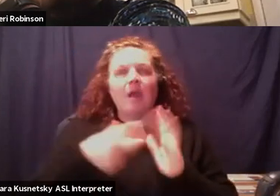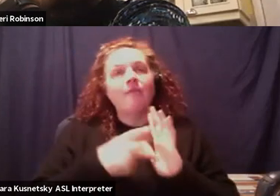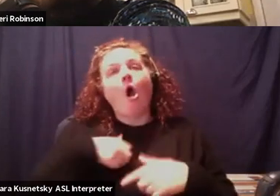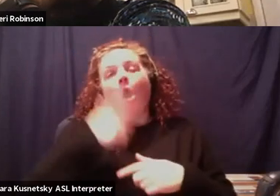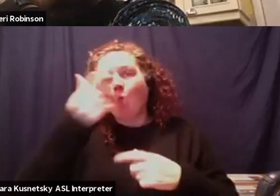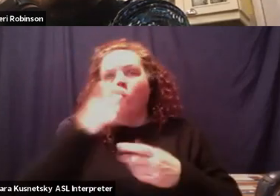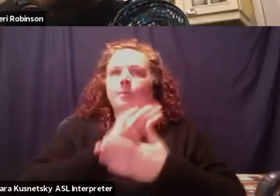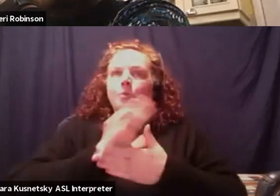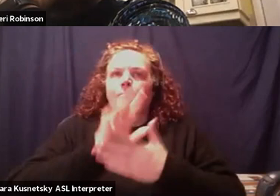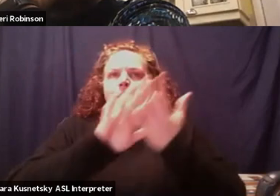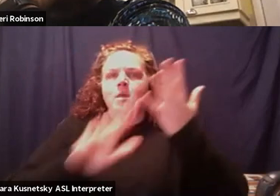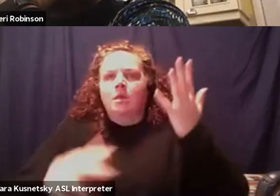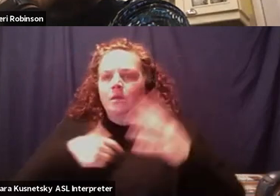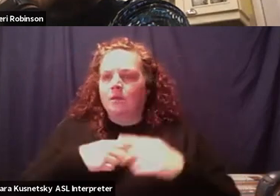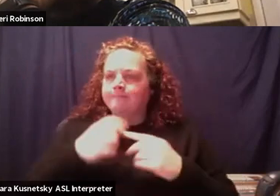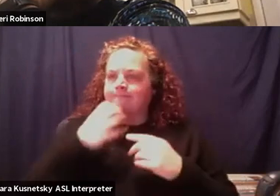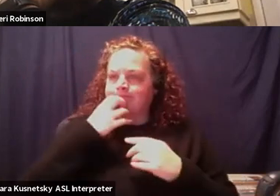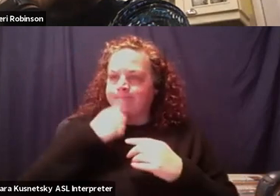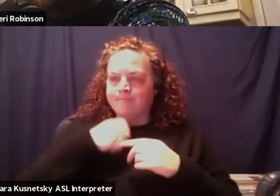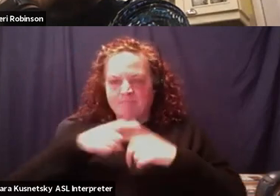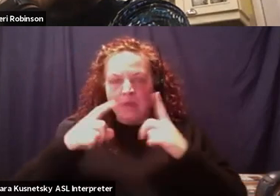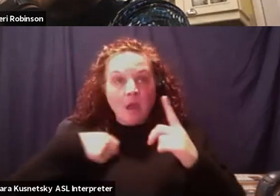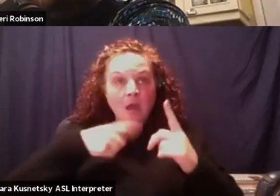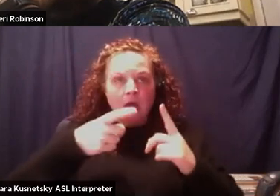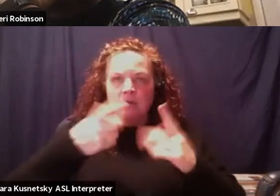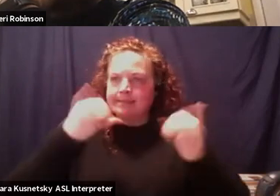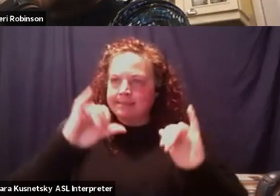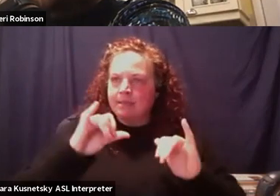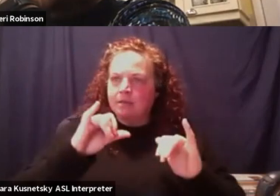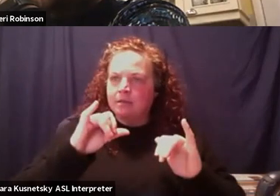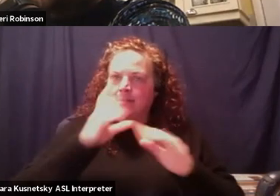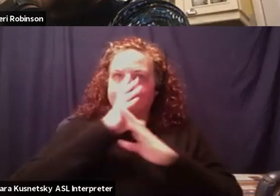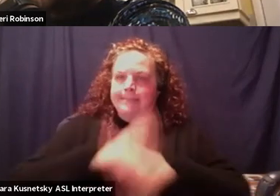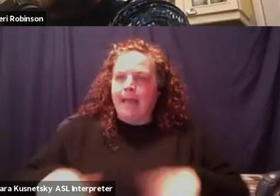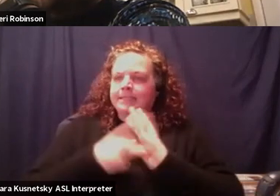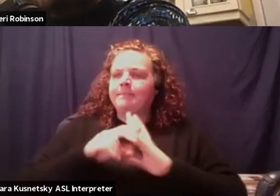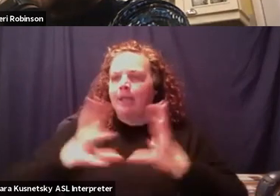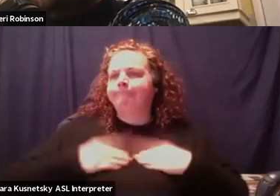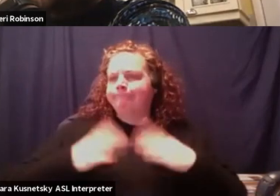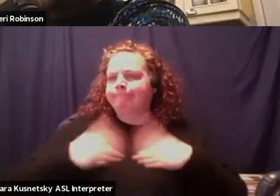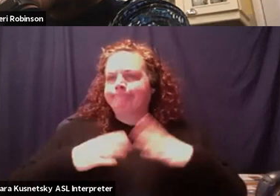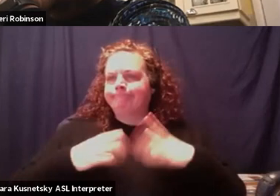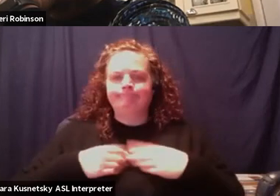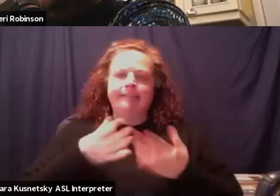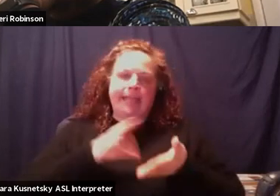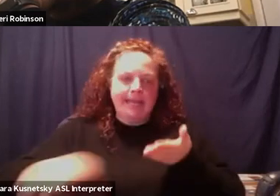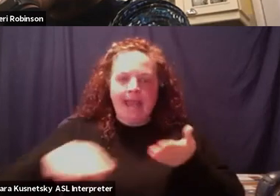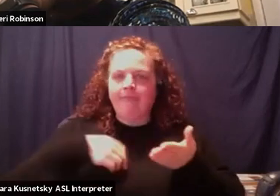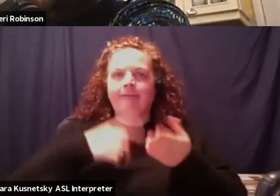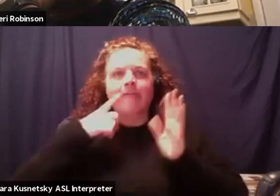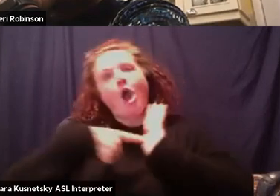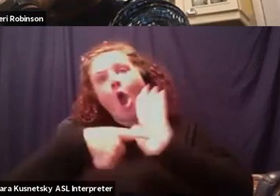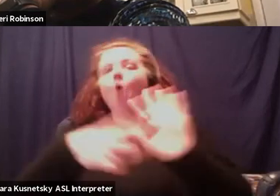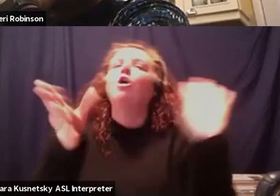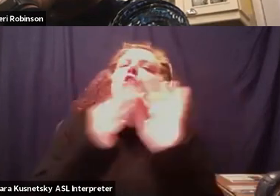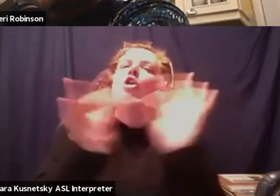marginalize and ignore the needs of Black students, Black teachers, and Black people. Silence is complicity. Enough of the dog and pony show and business